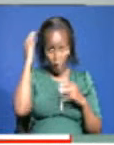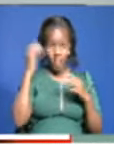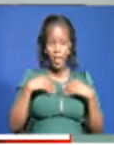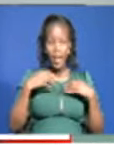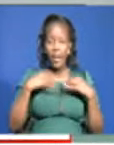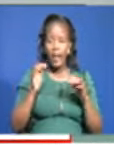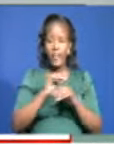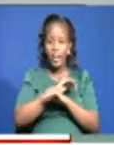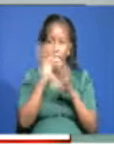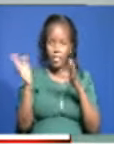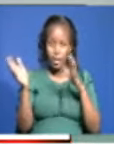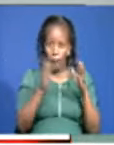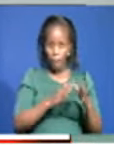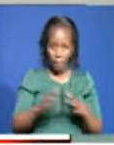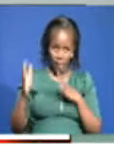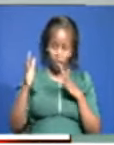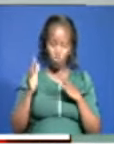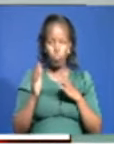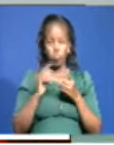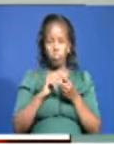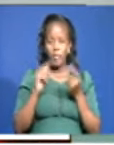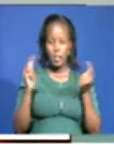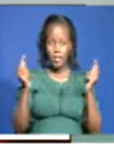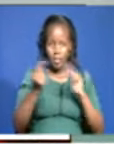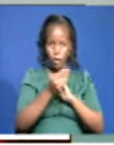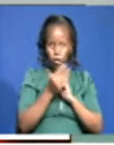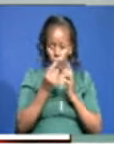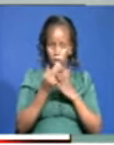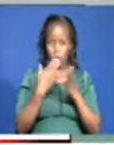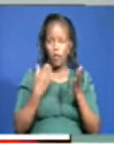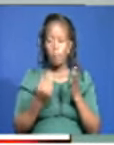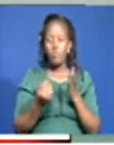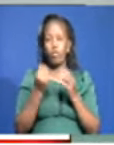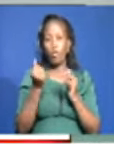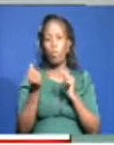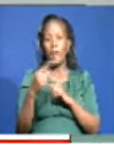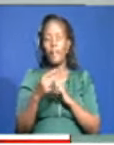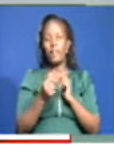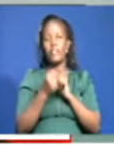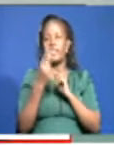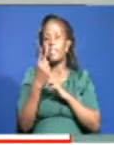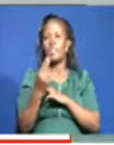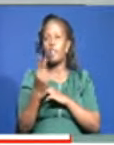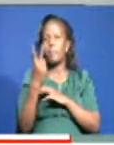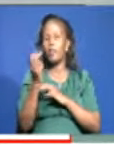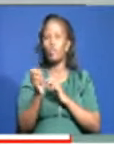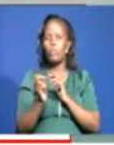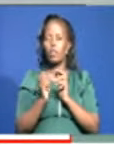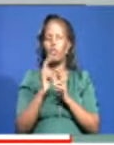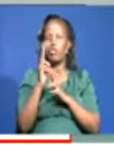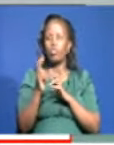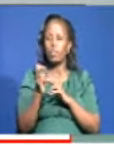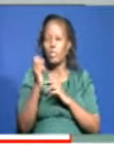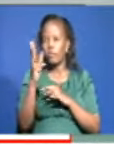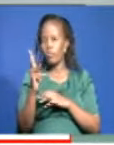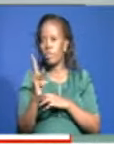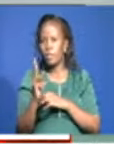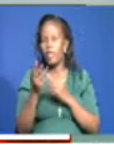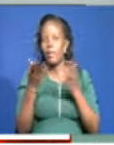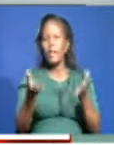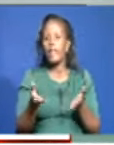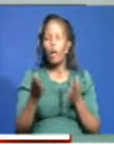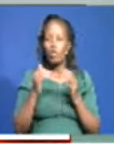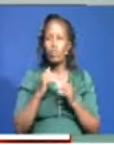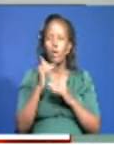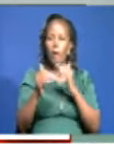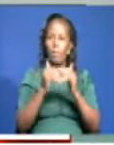the Somali Transition Plan by December 2024. How is the progress 6 months into the assignment after ATMIS took